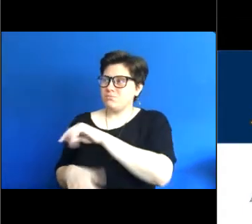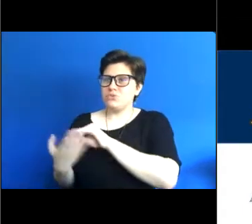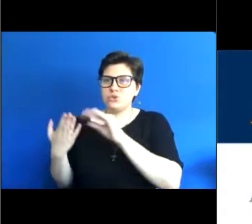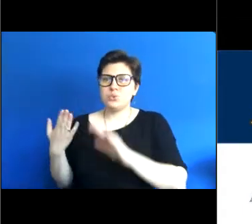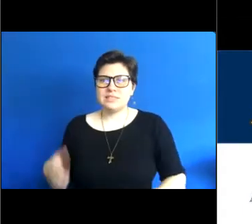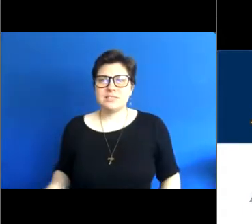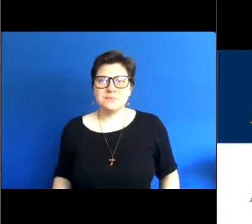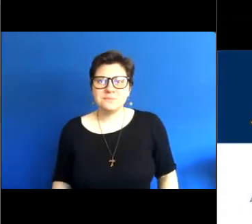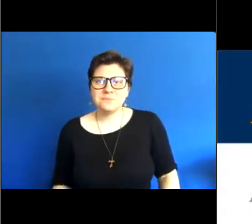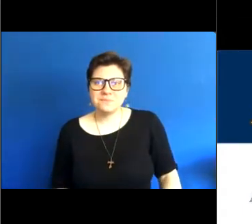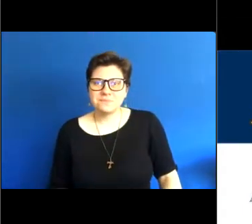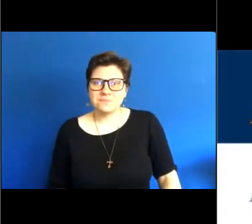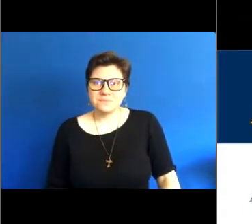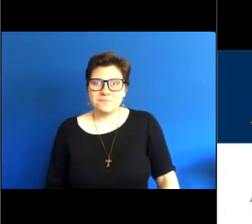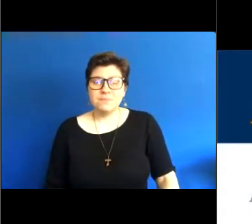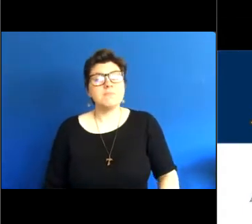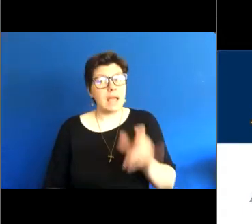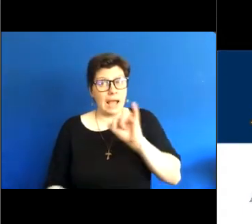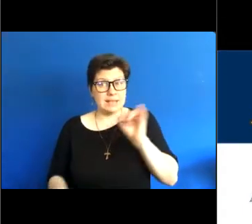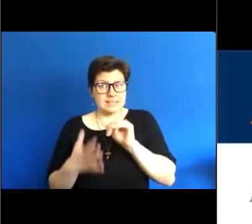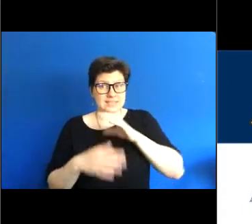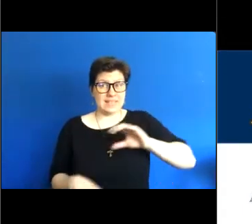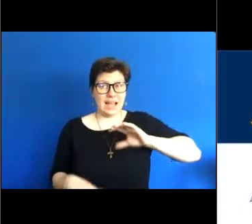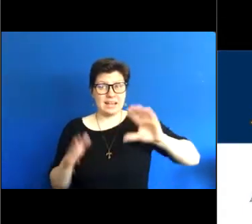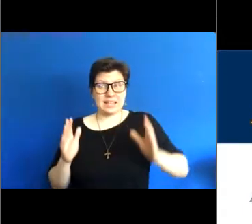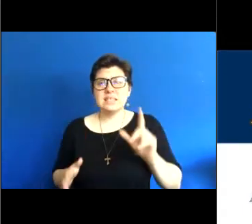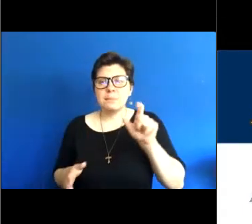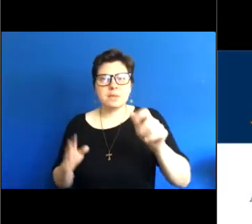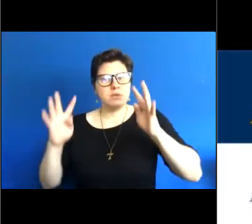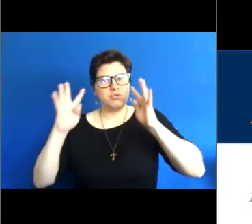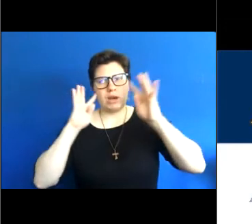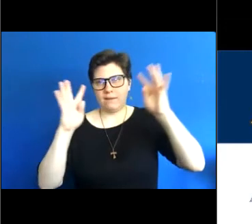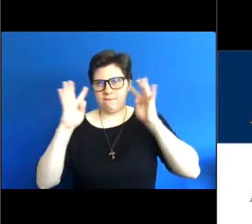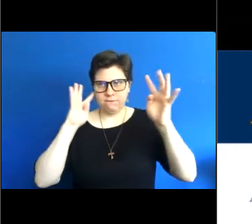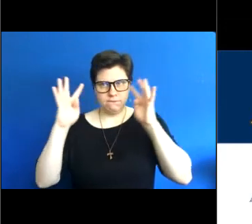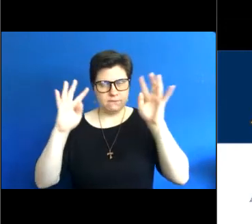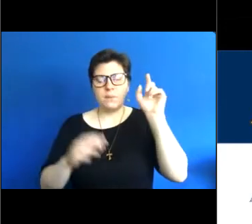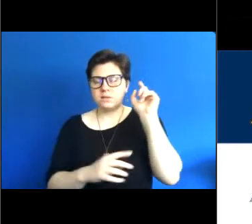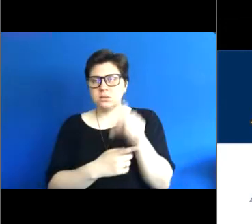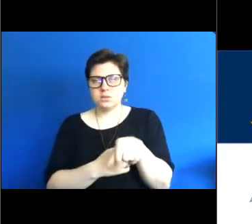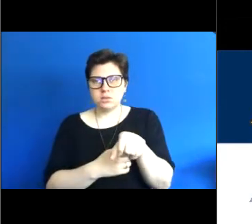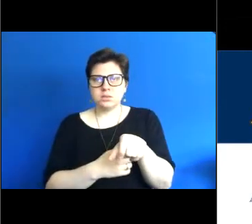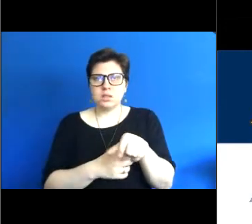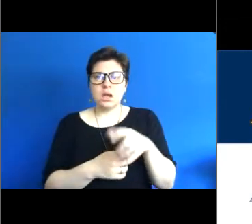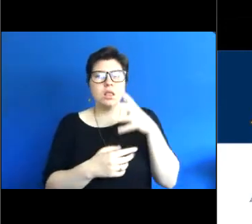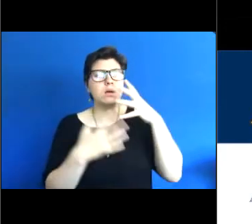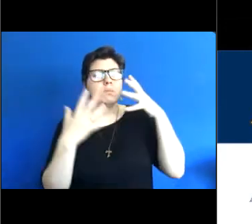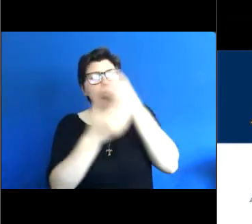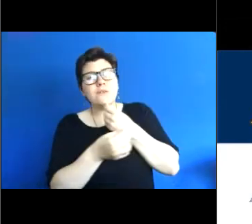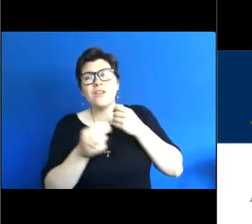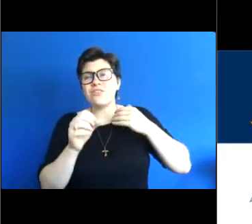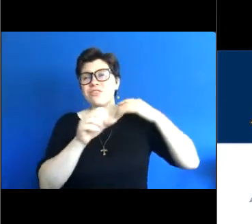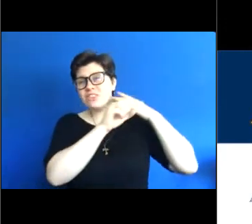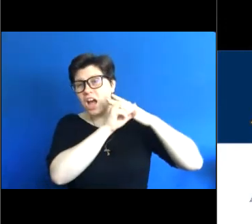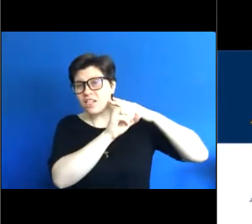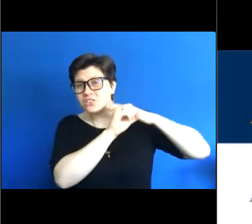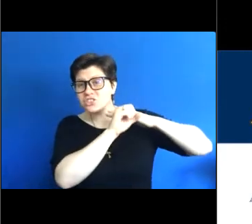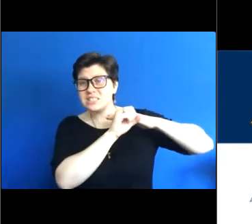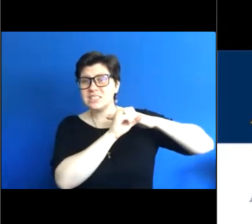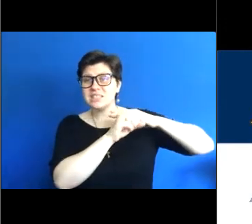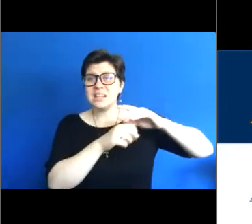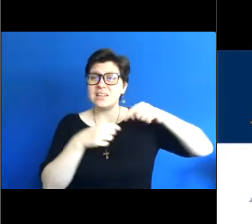catechizing? This is where, as a catechist, we need to be very creative in terms of bringing the beautiful theology that we have as